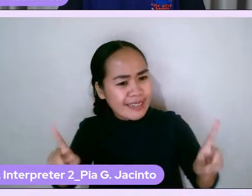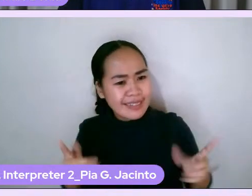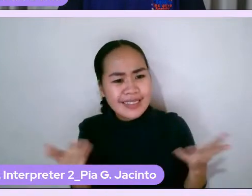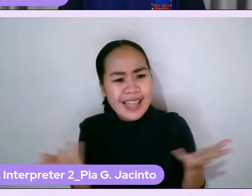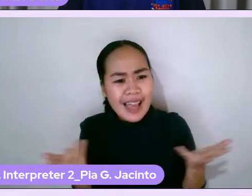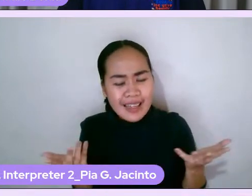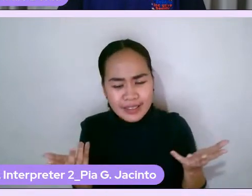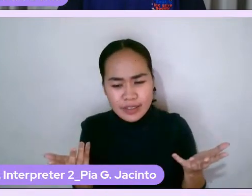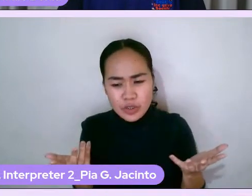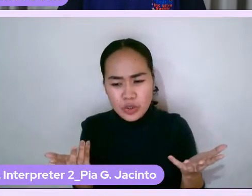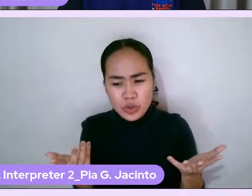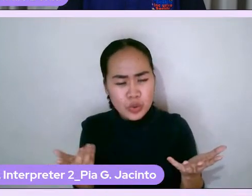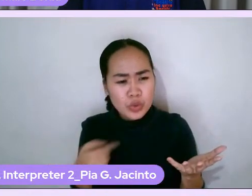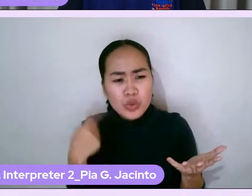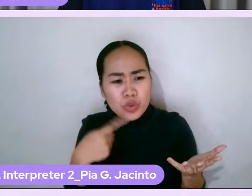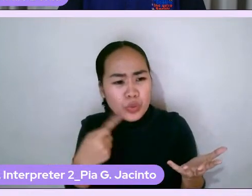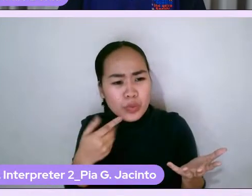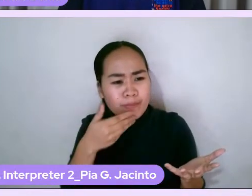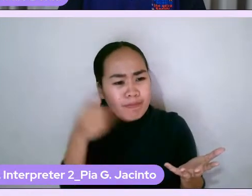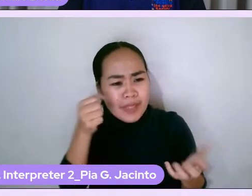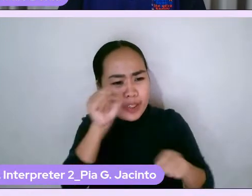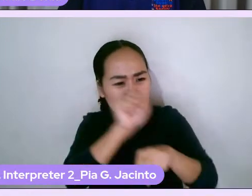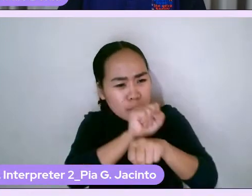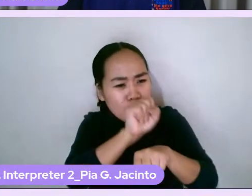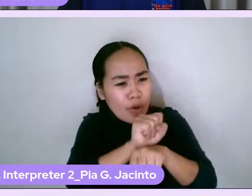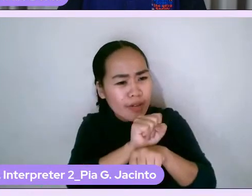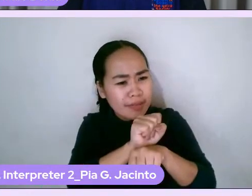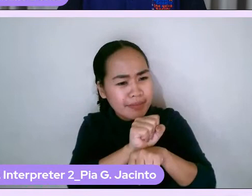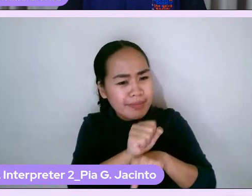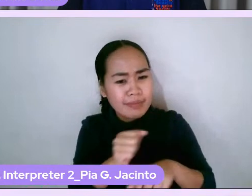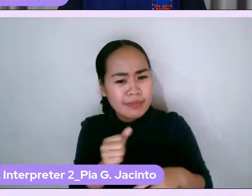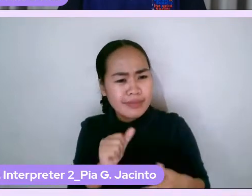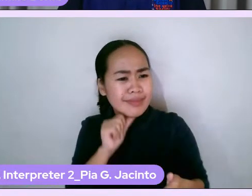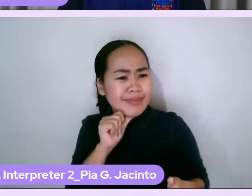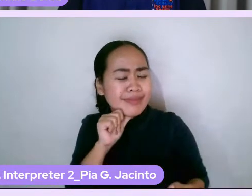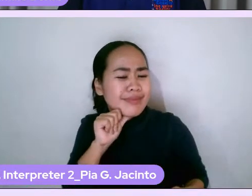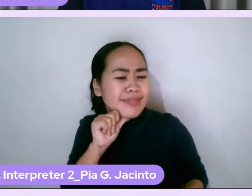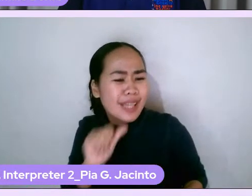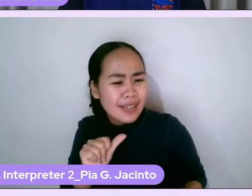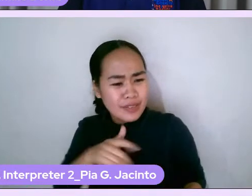great in their job, do not be discouraged, but take it as